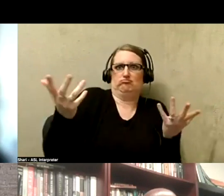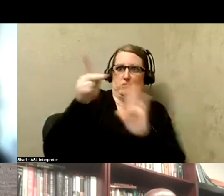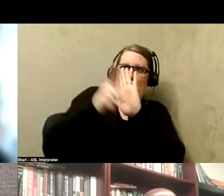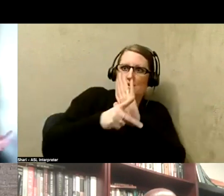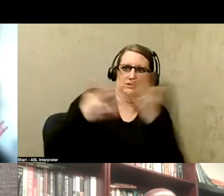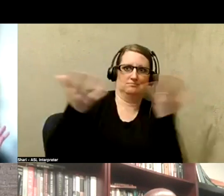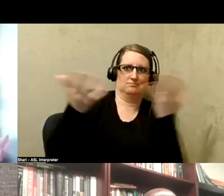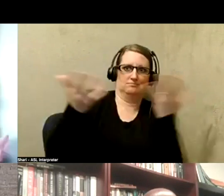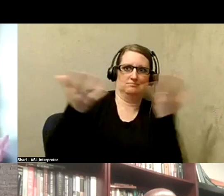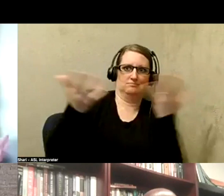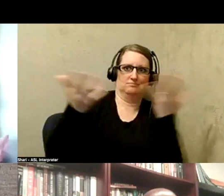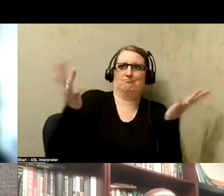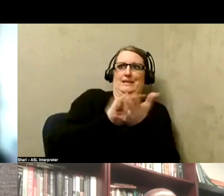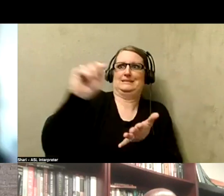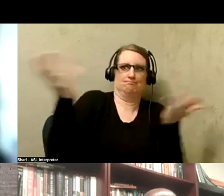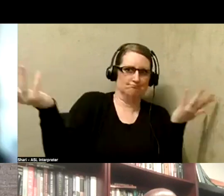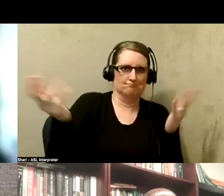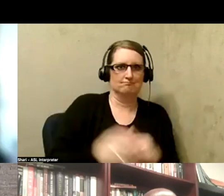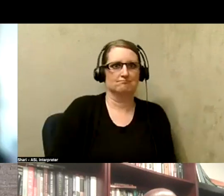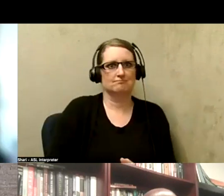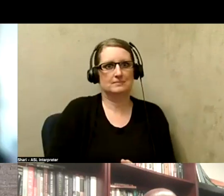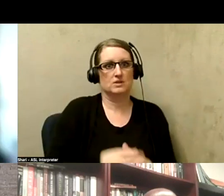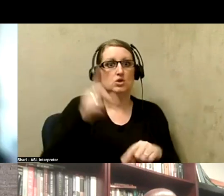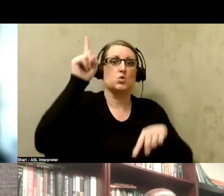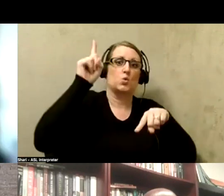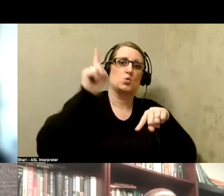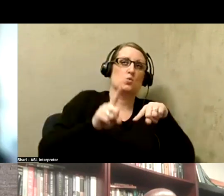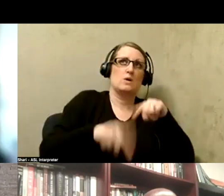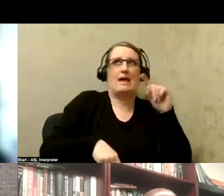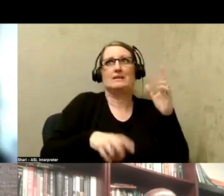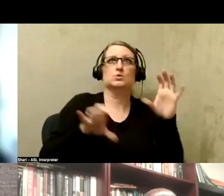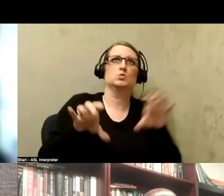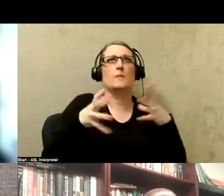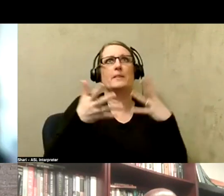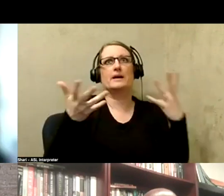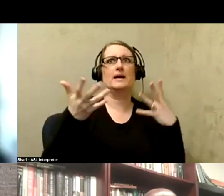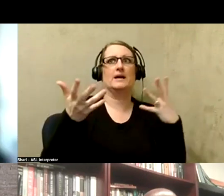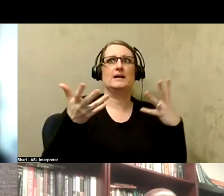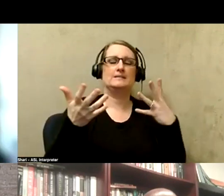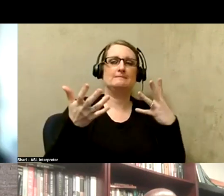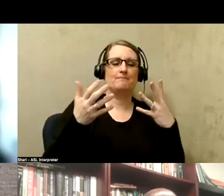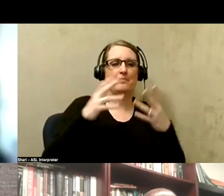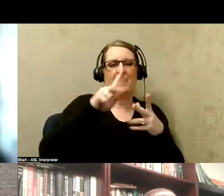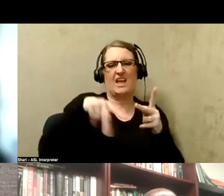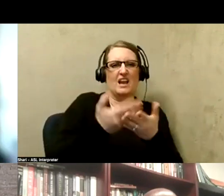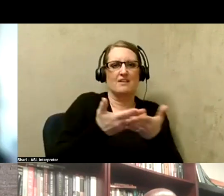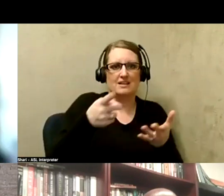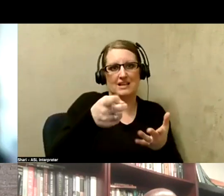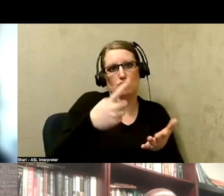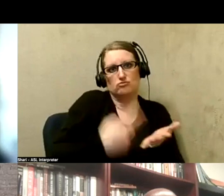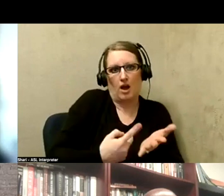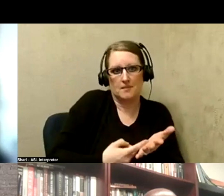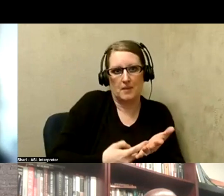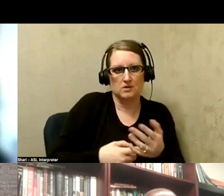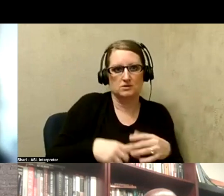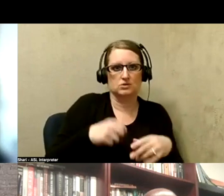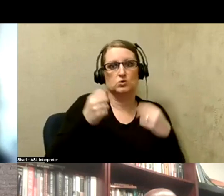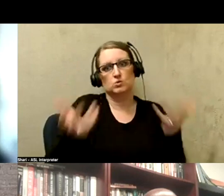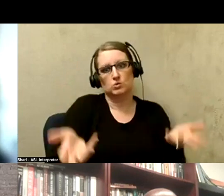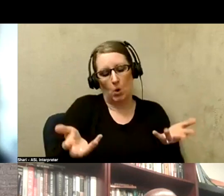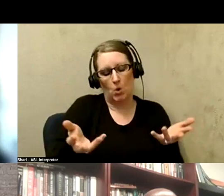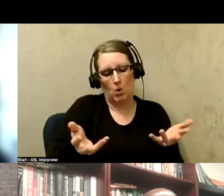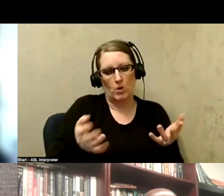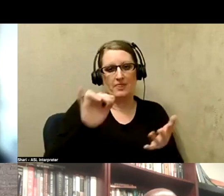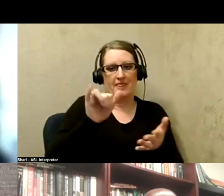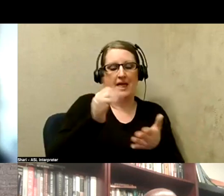policy, and there you go. So you can't kind of do the kind of things that you're talking about. So that has been